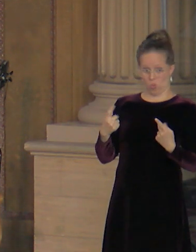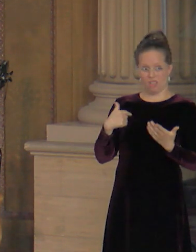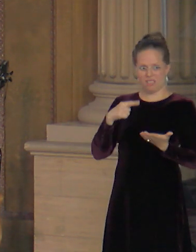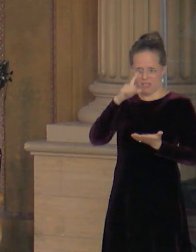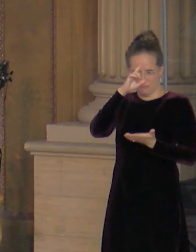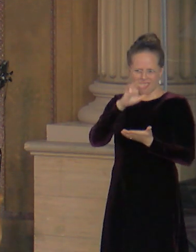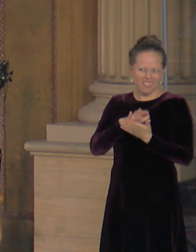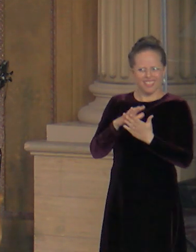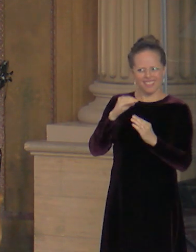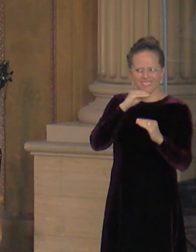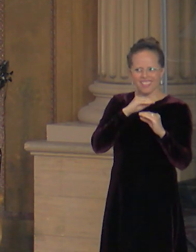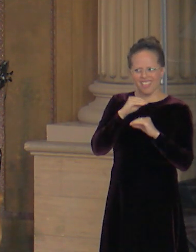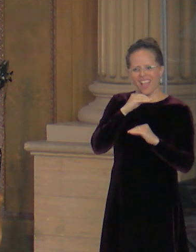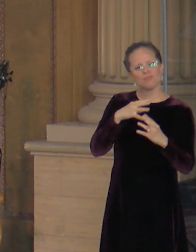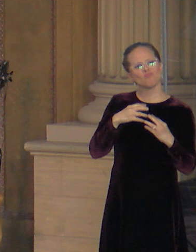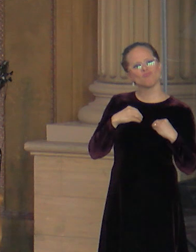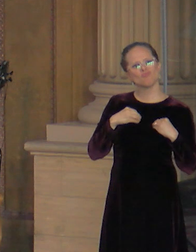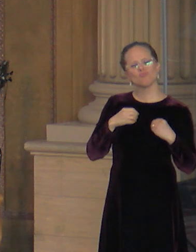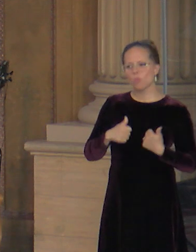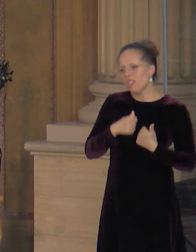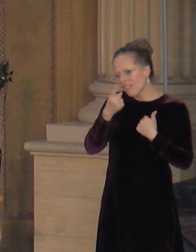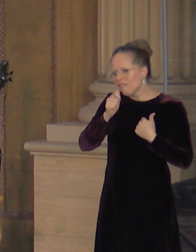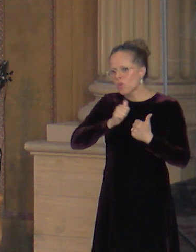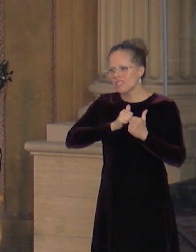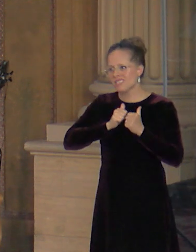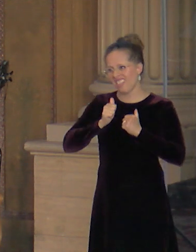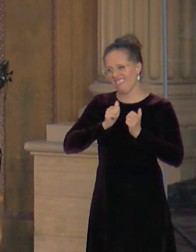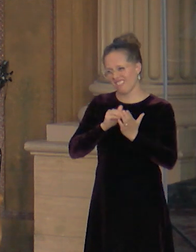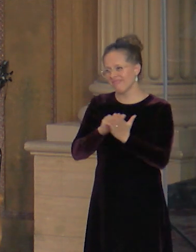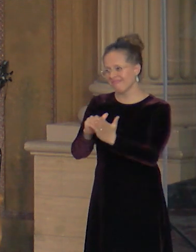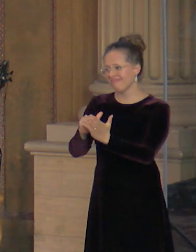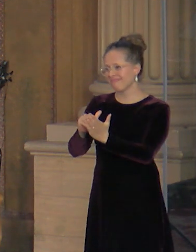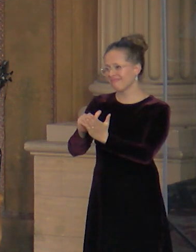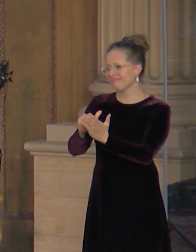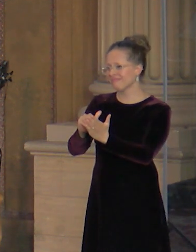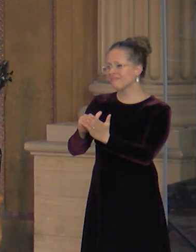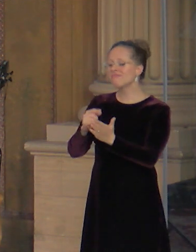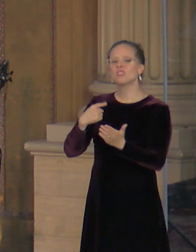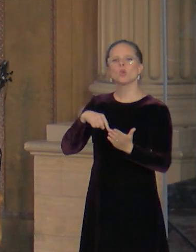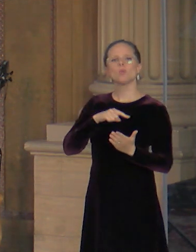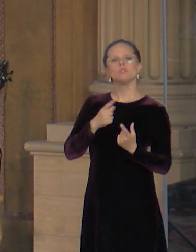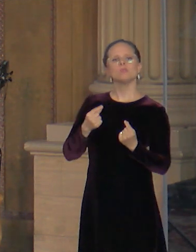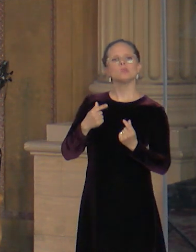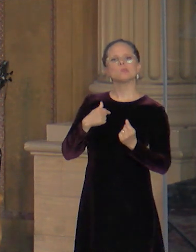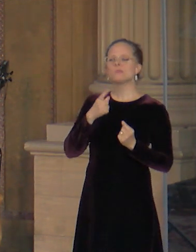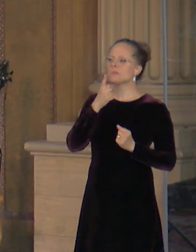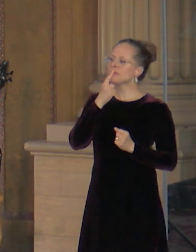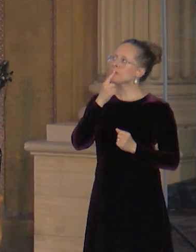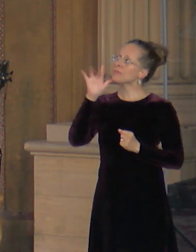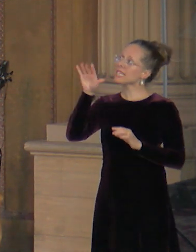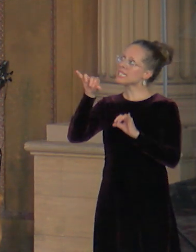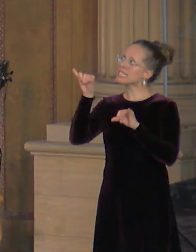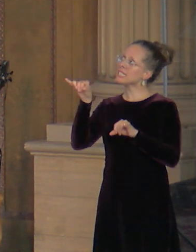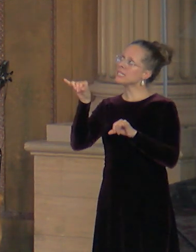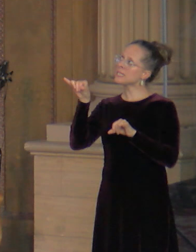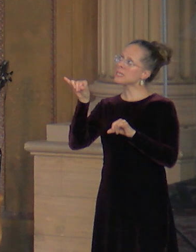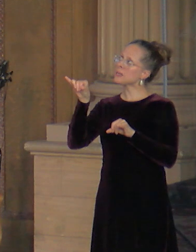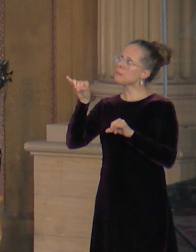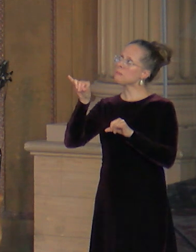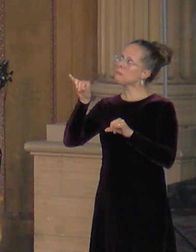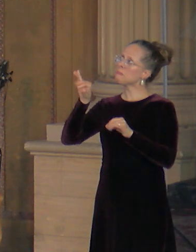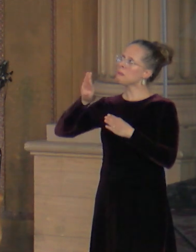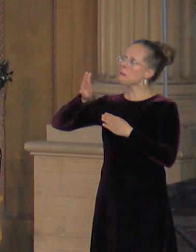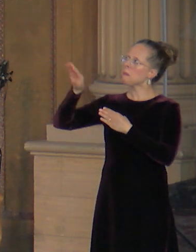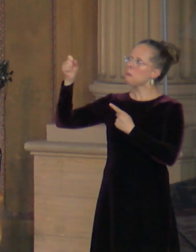we live for self we come up with systems that are better than the system of Scripture we come up with a better